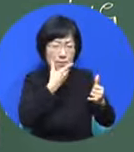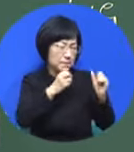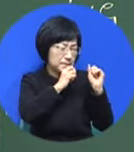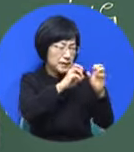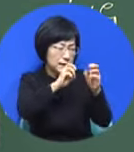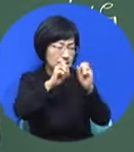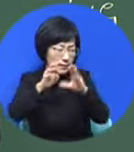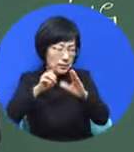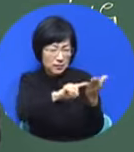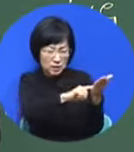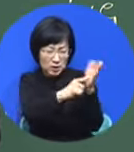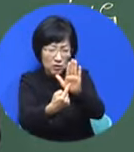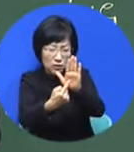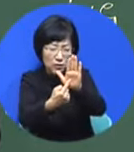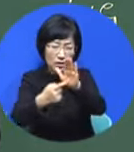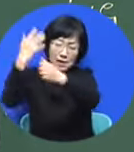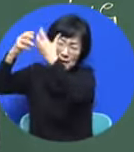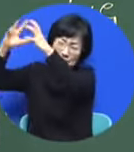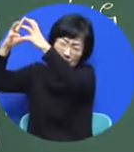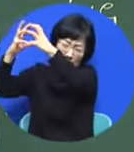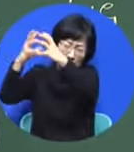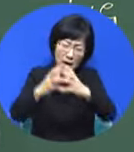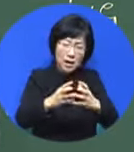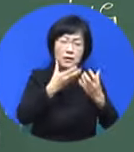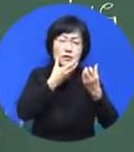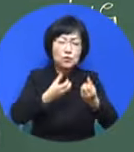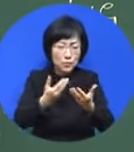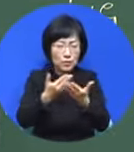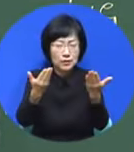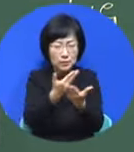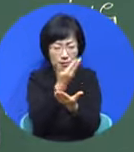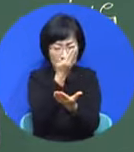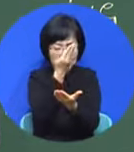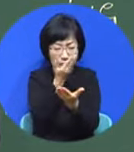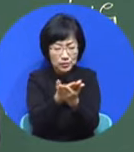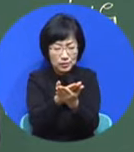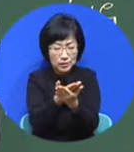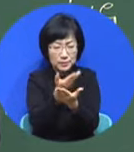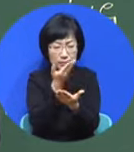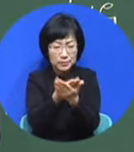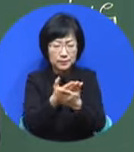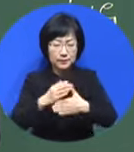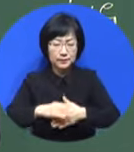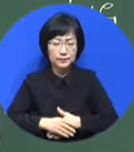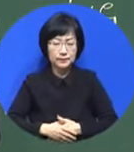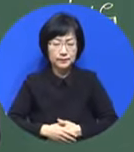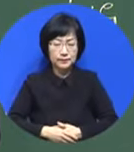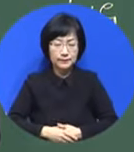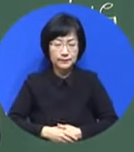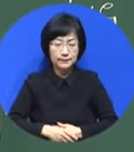May the kingdom of God be established where we testify to the people who are dying, the evidences that God is with us.